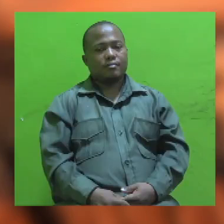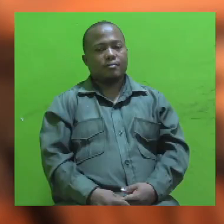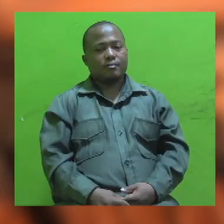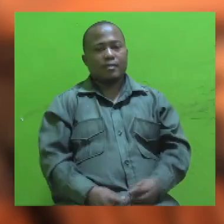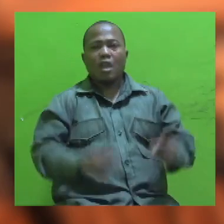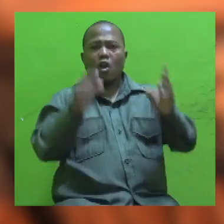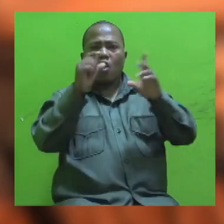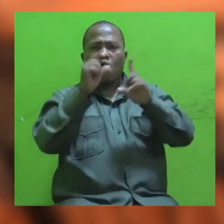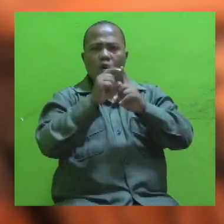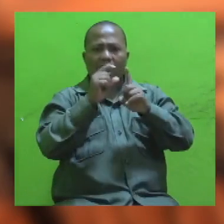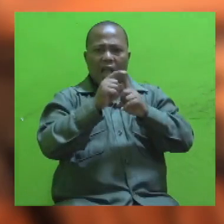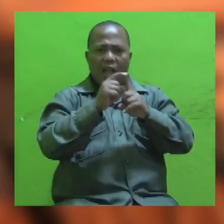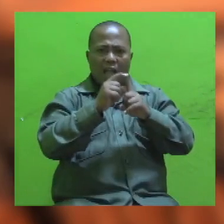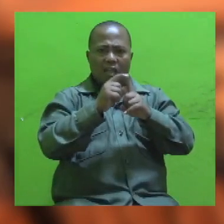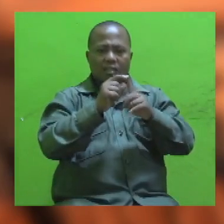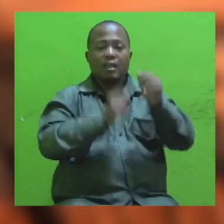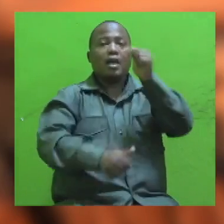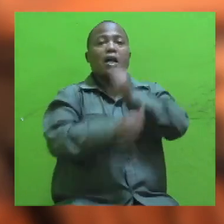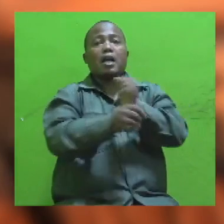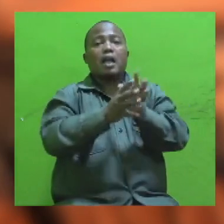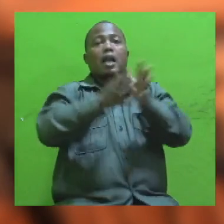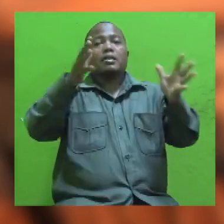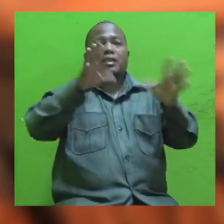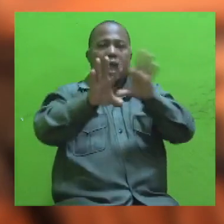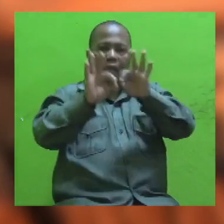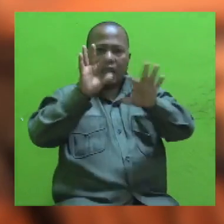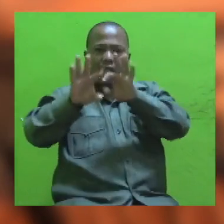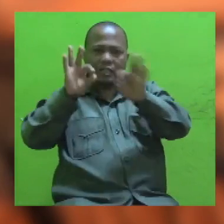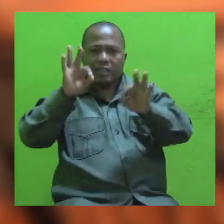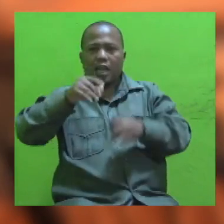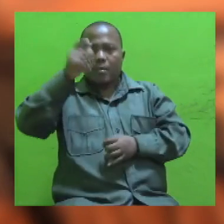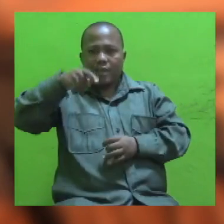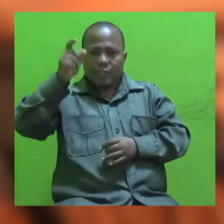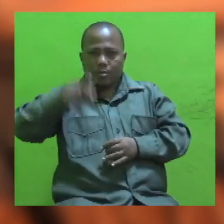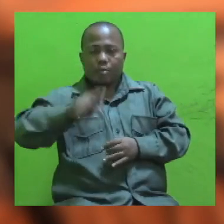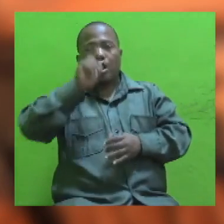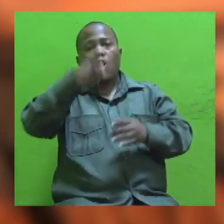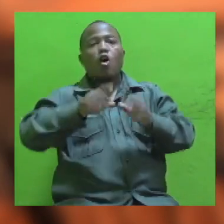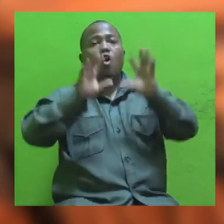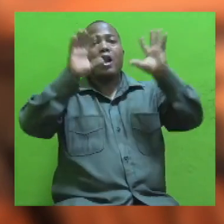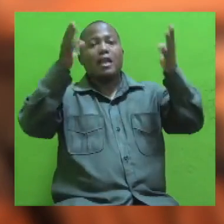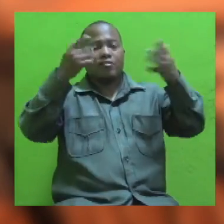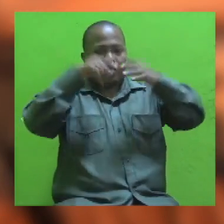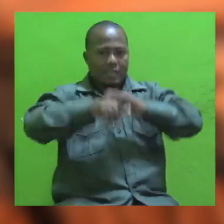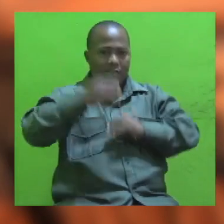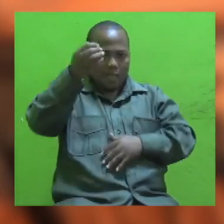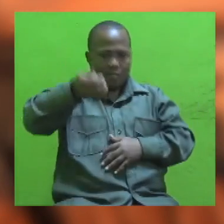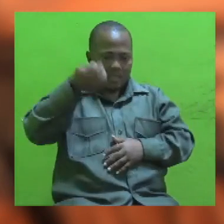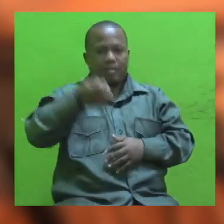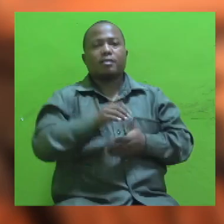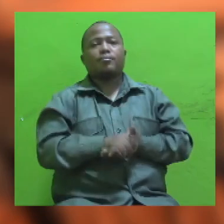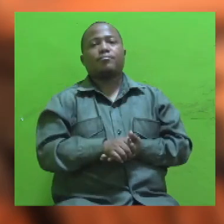The ward councillor is elected by the people who live in that ward by vote. Are you